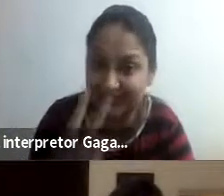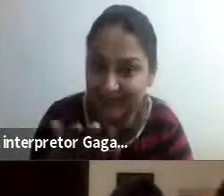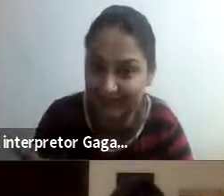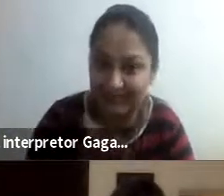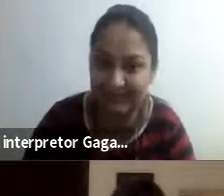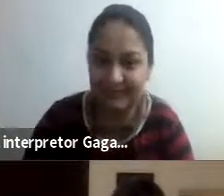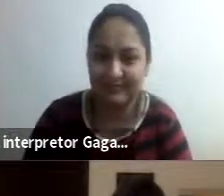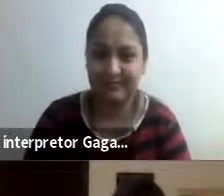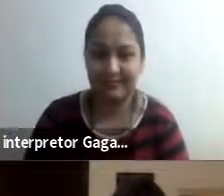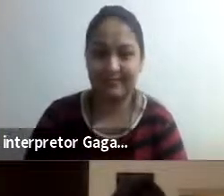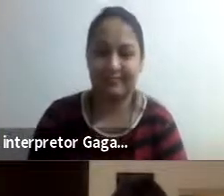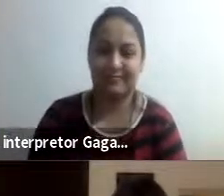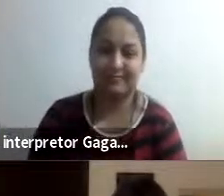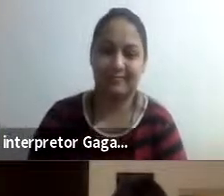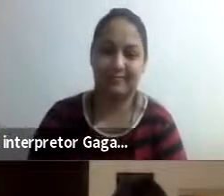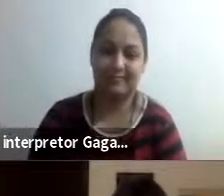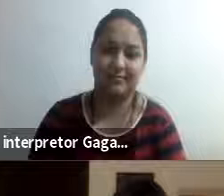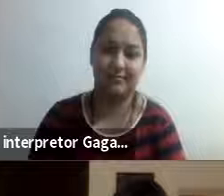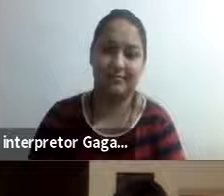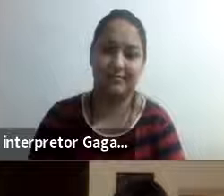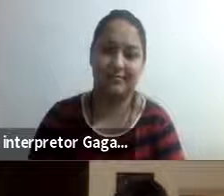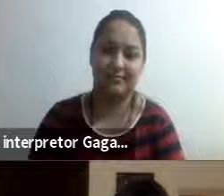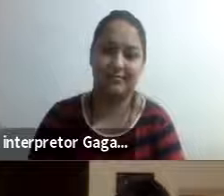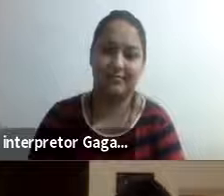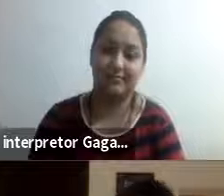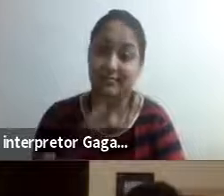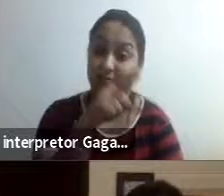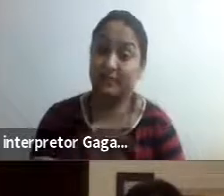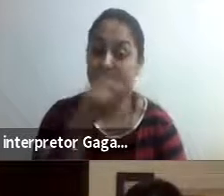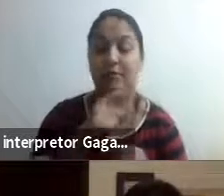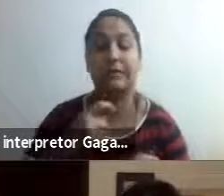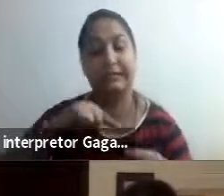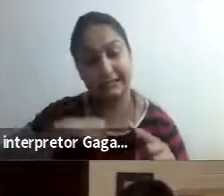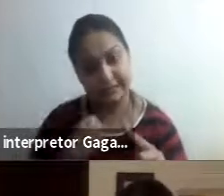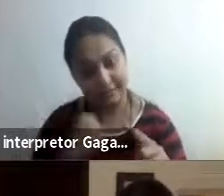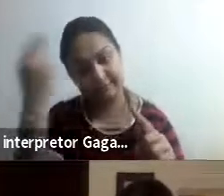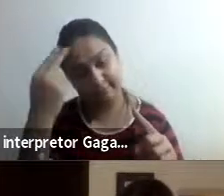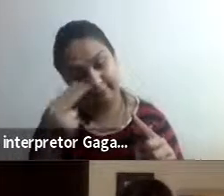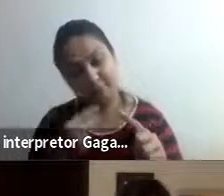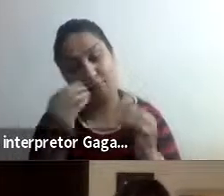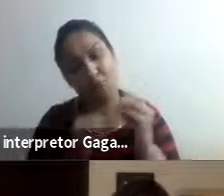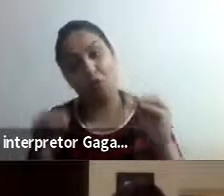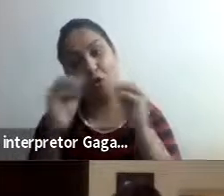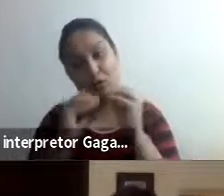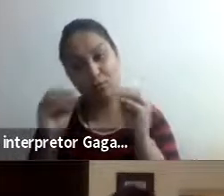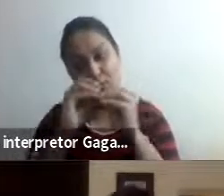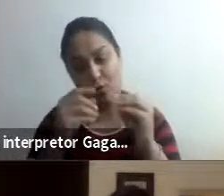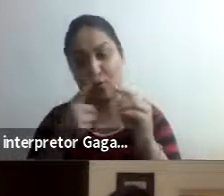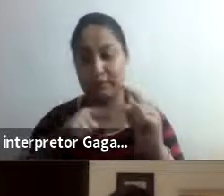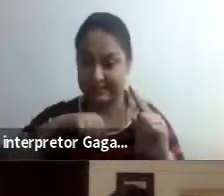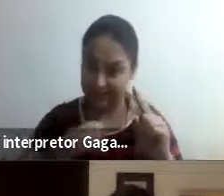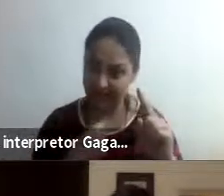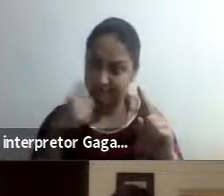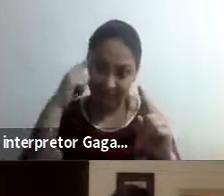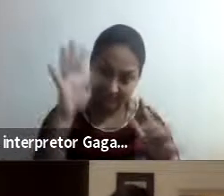because as she did more of these, she was also building her own style. And by the